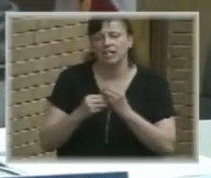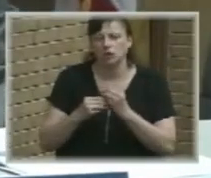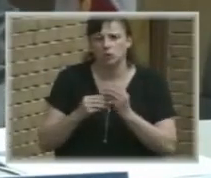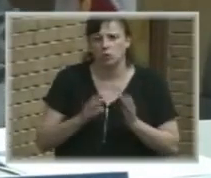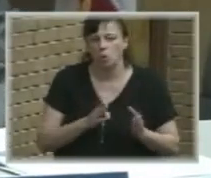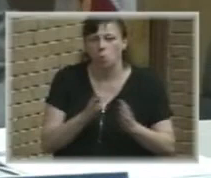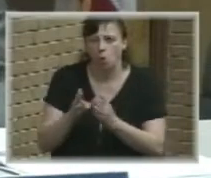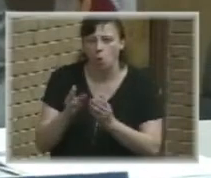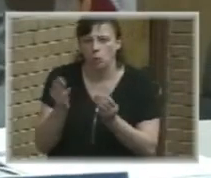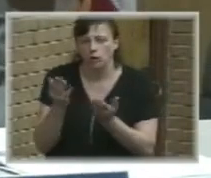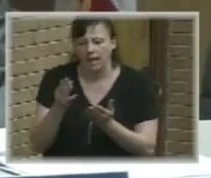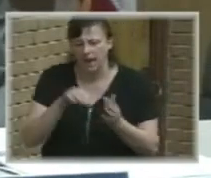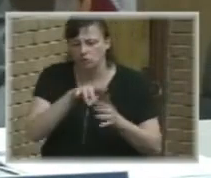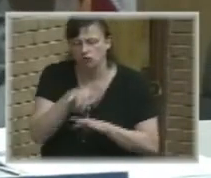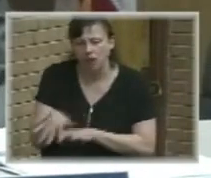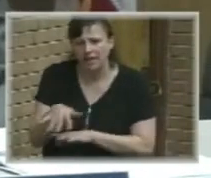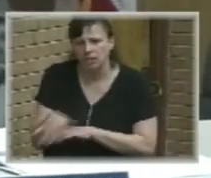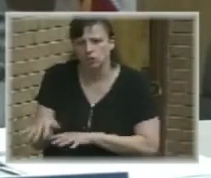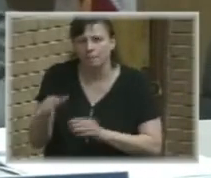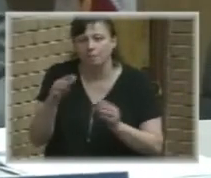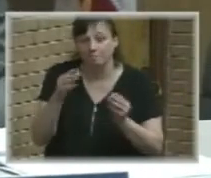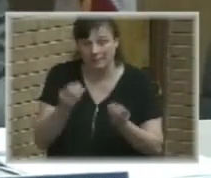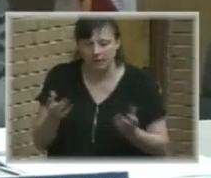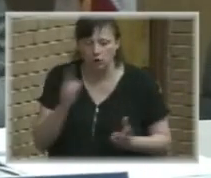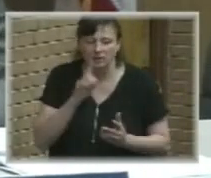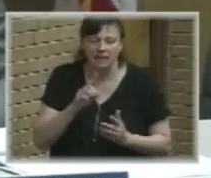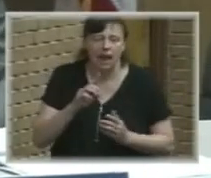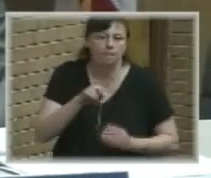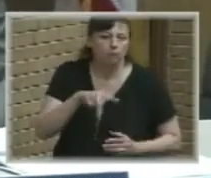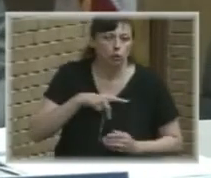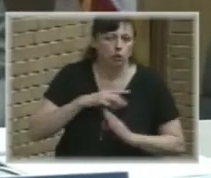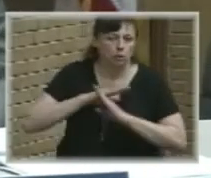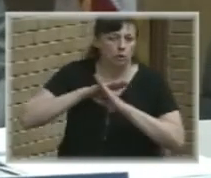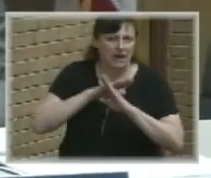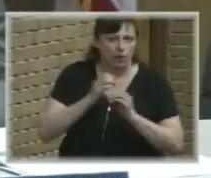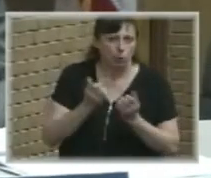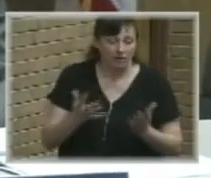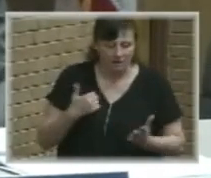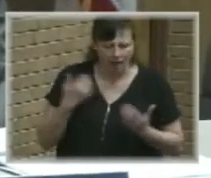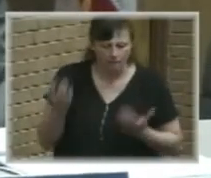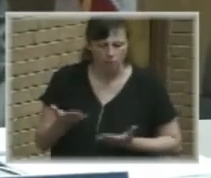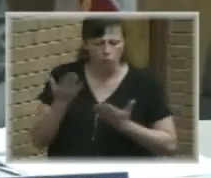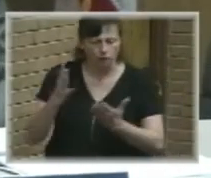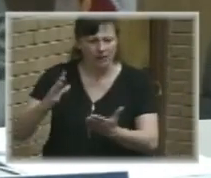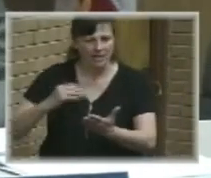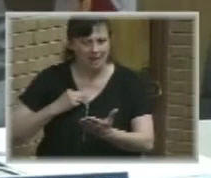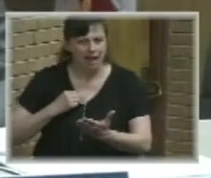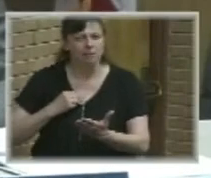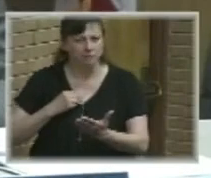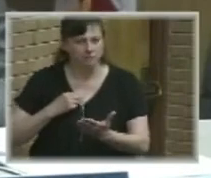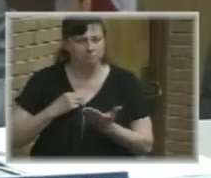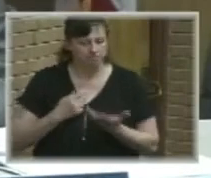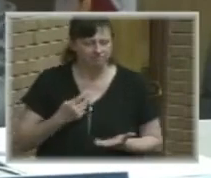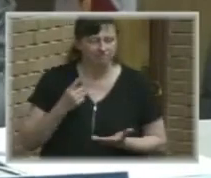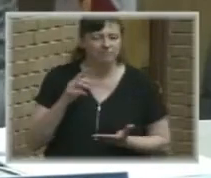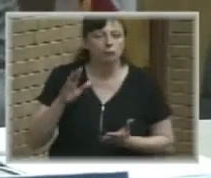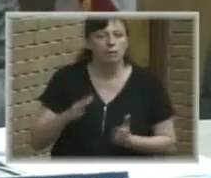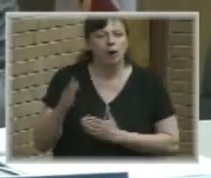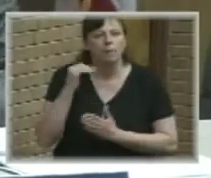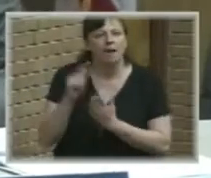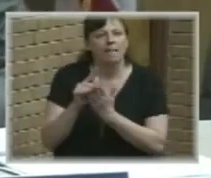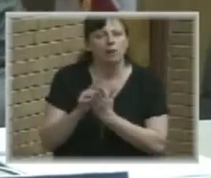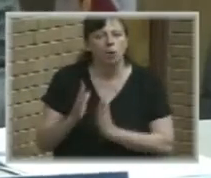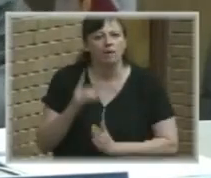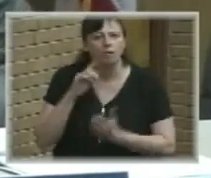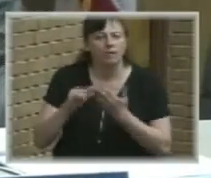drainage materials and personal protective equipment. I move we adopt the resolution before us prepared by the attorney for